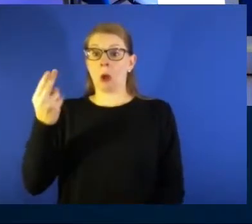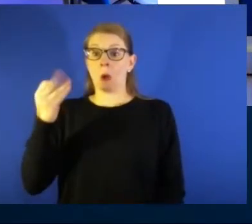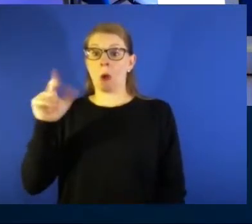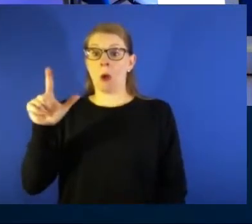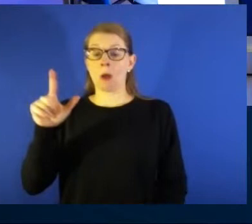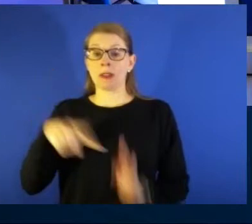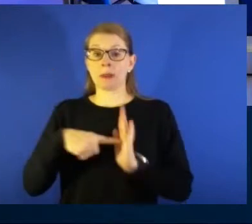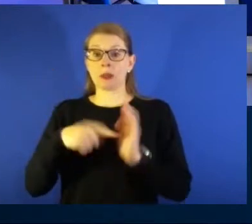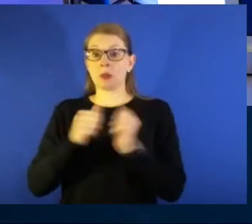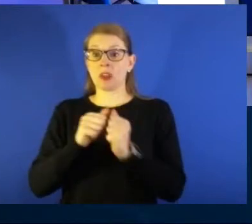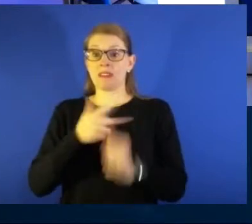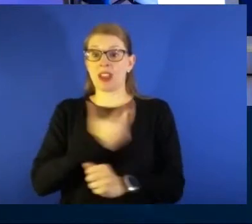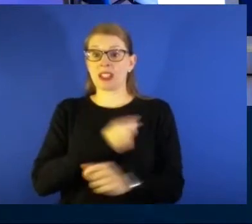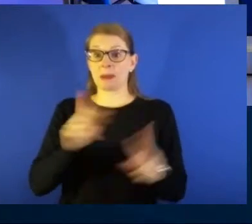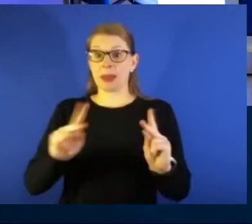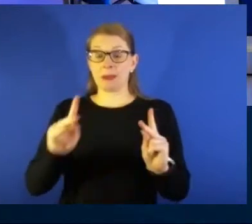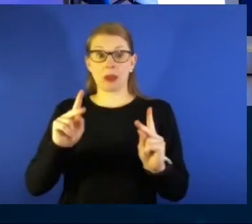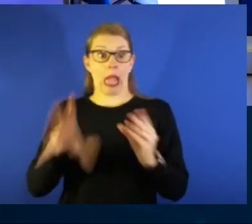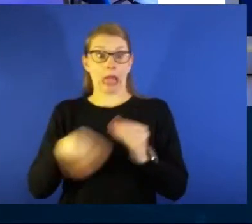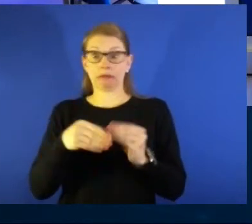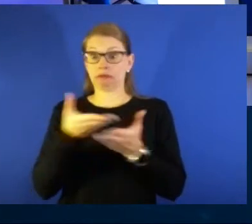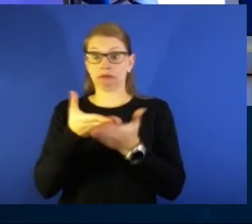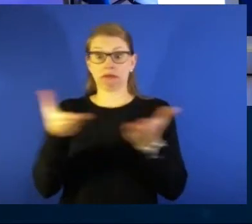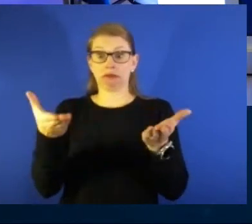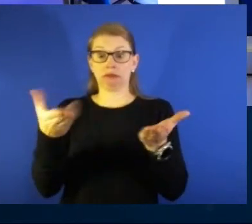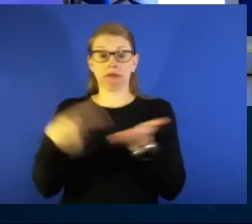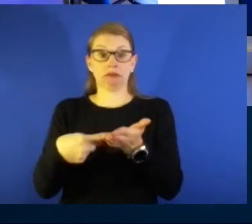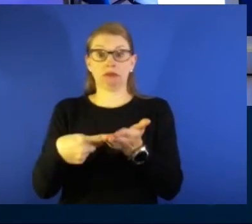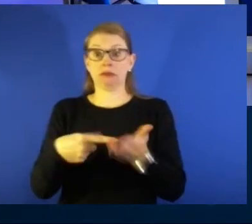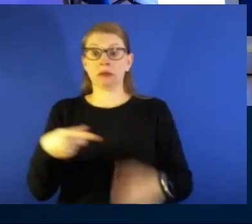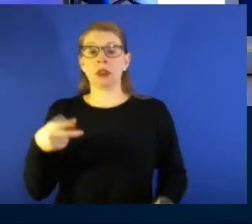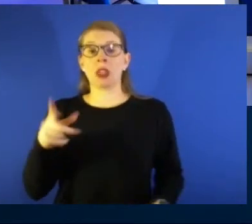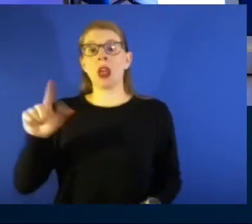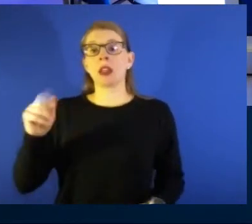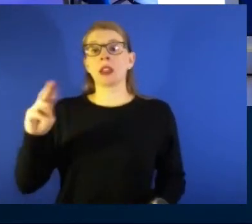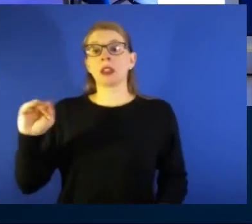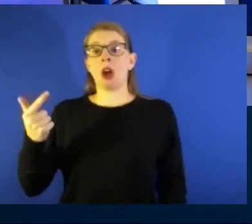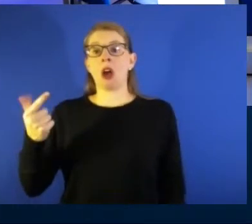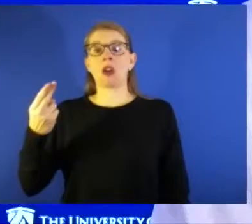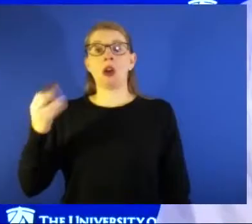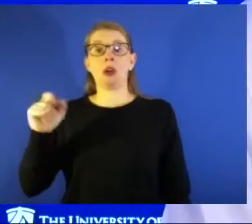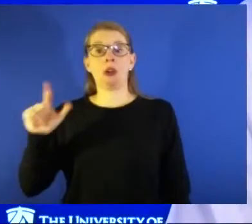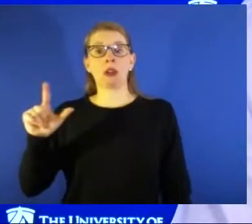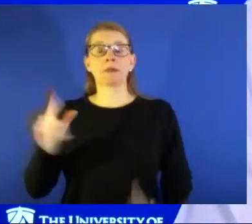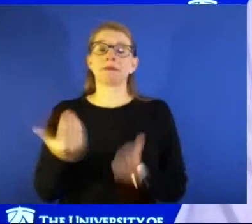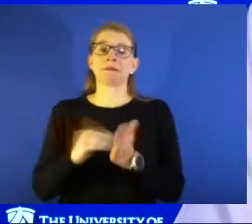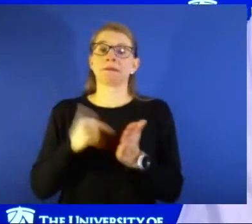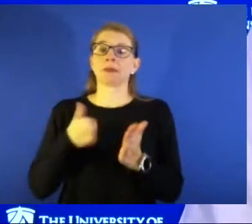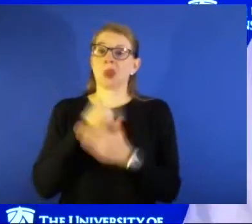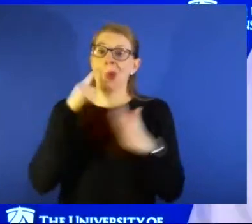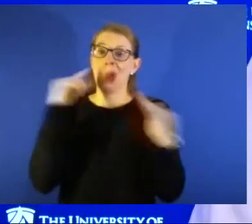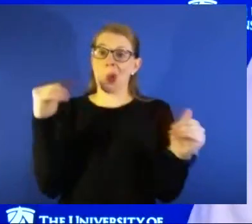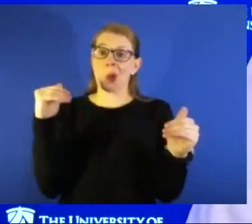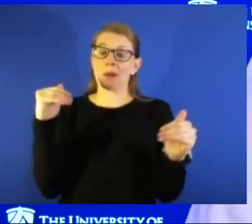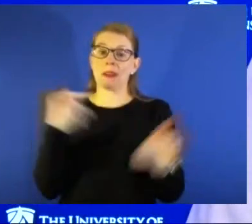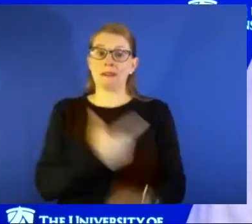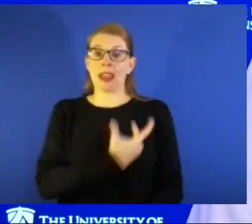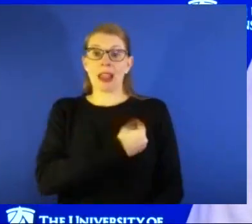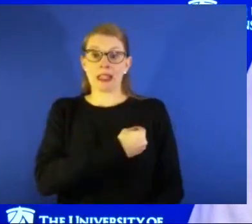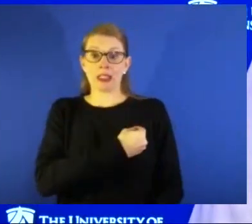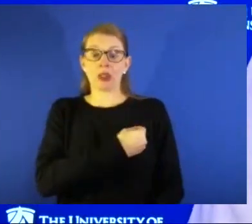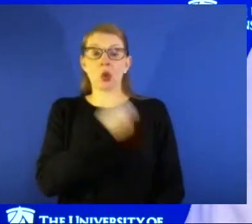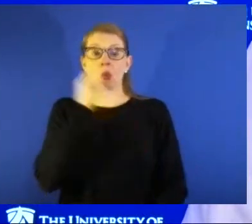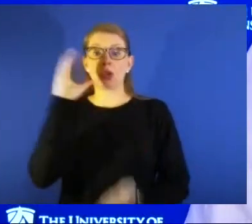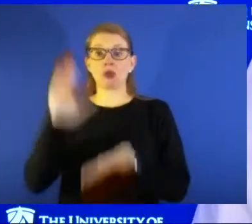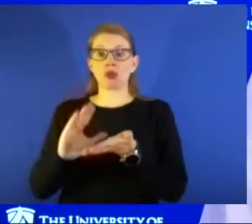And anybody have anything to add on that? Long haul, again, we hoped that the vaccination would reduce your